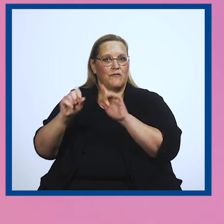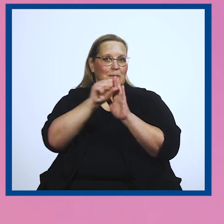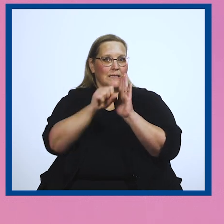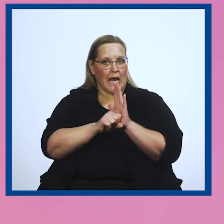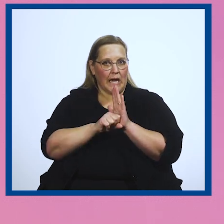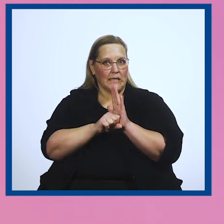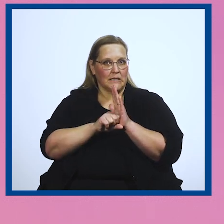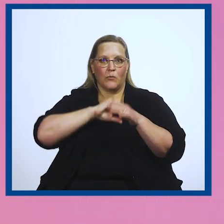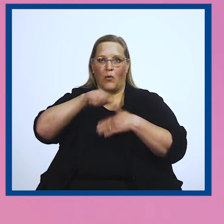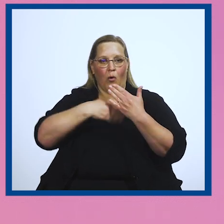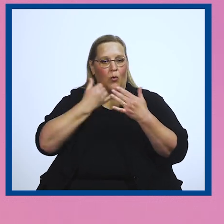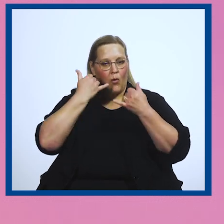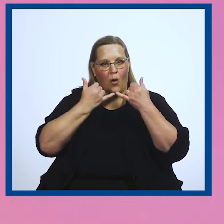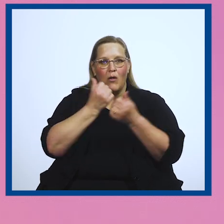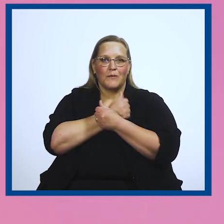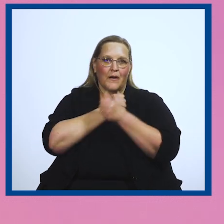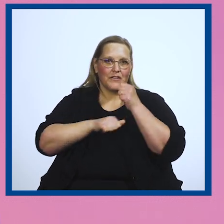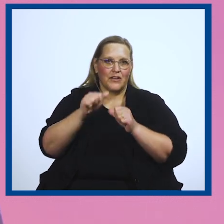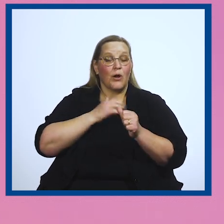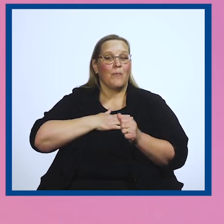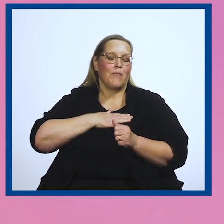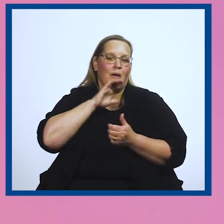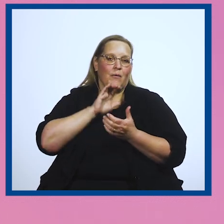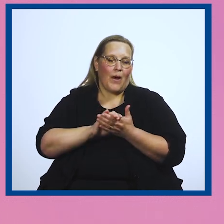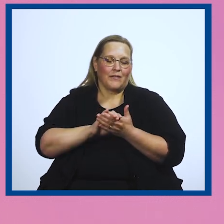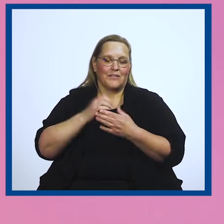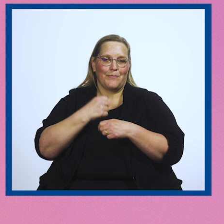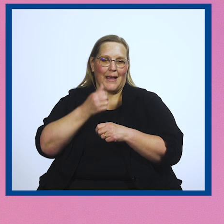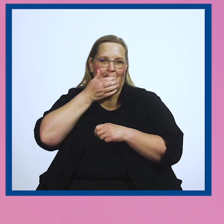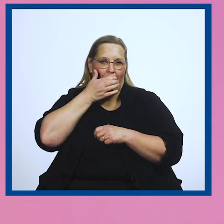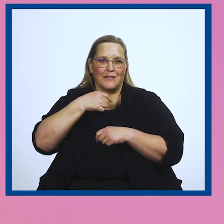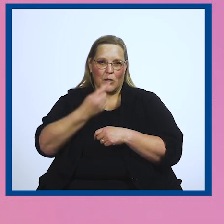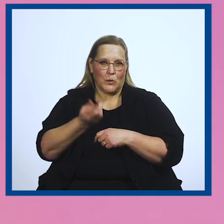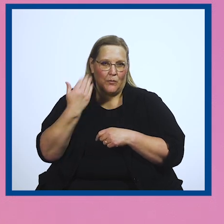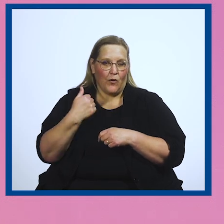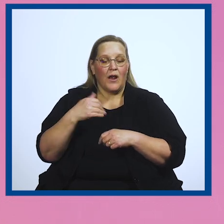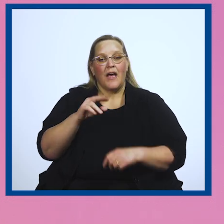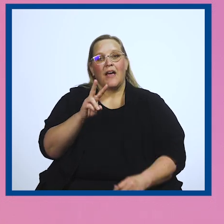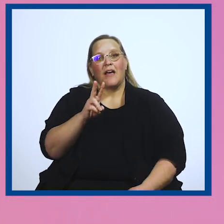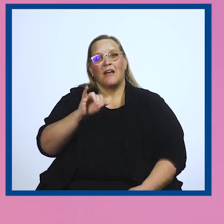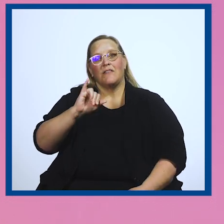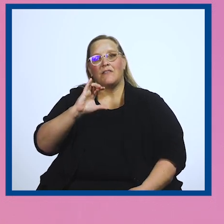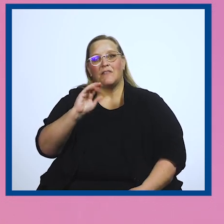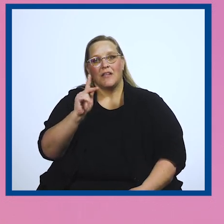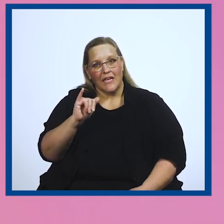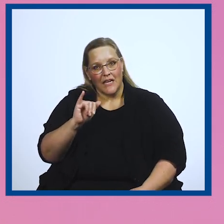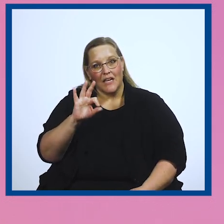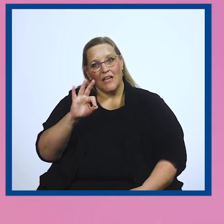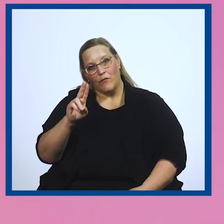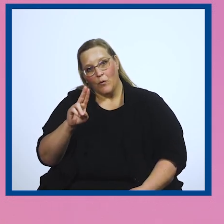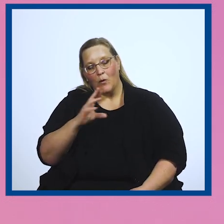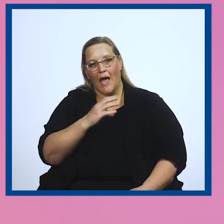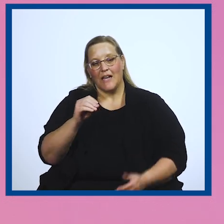just to love on each other. My wife, she's making these masks. I told you about it earlier, and way to go. Vicky Fu, way to go. And Dr.